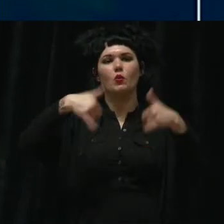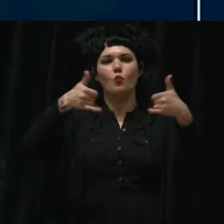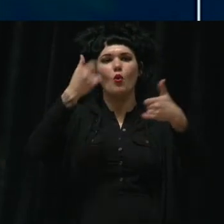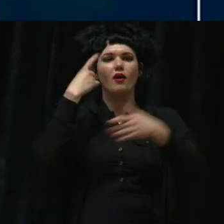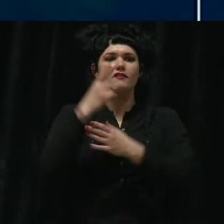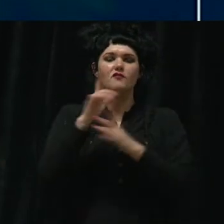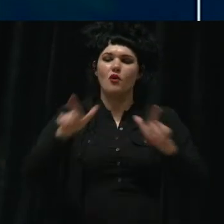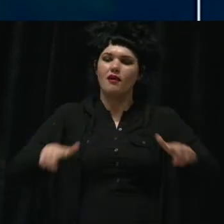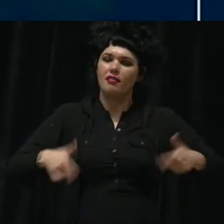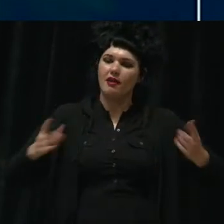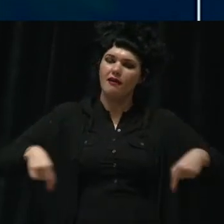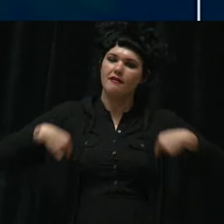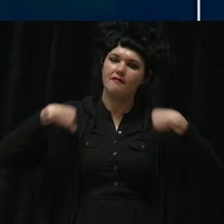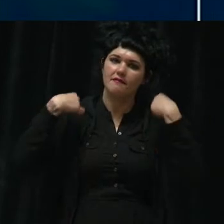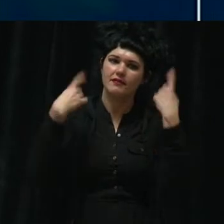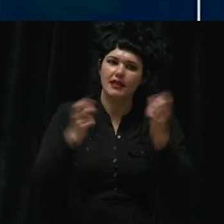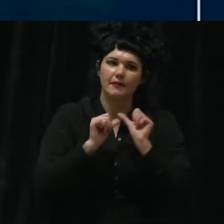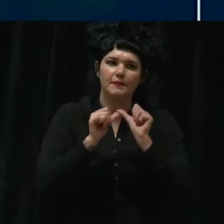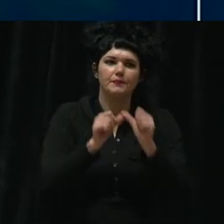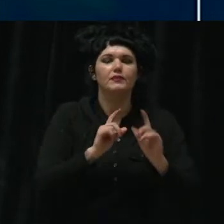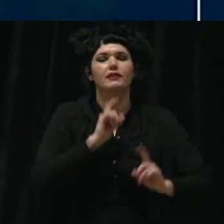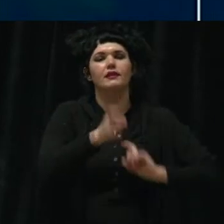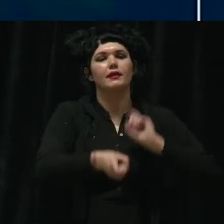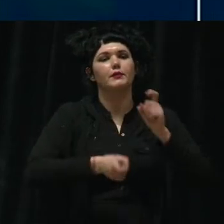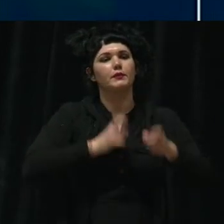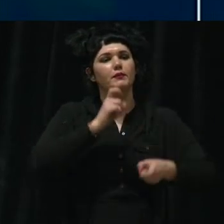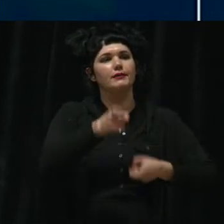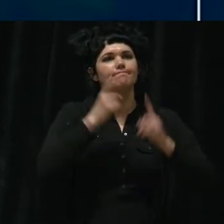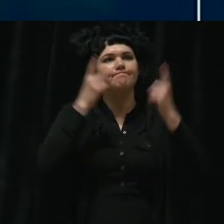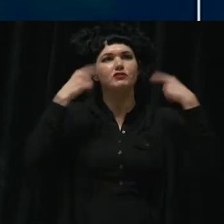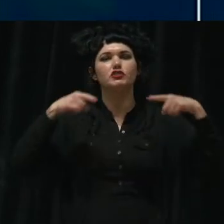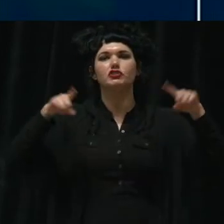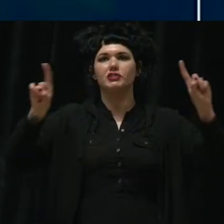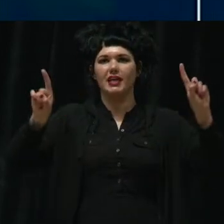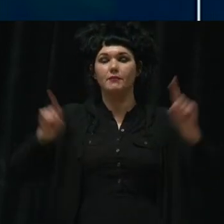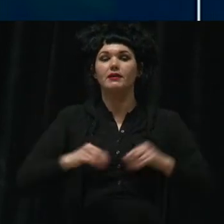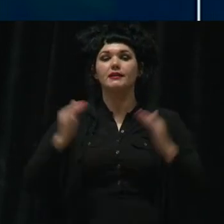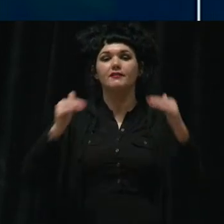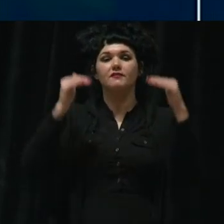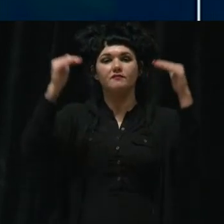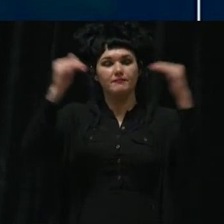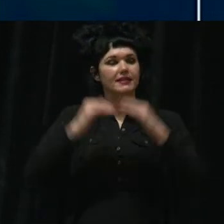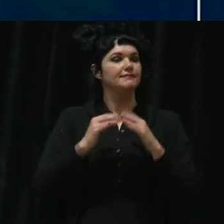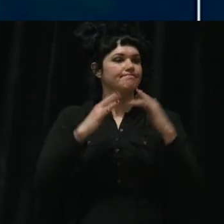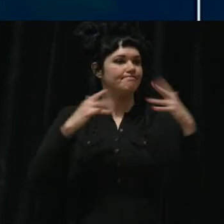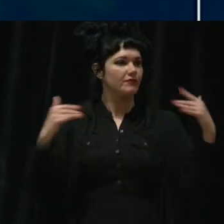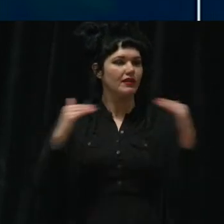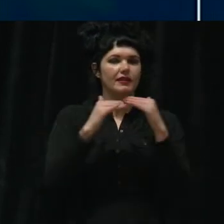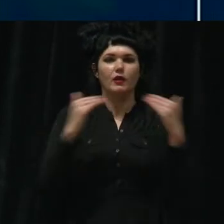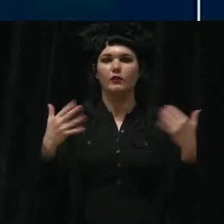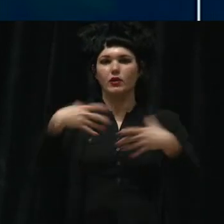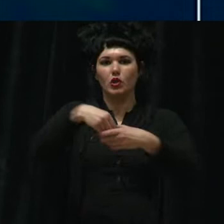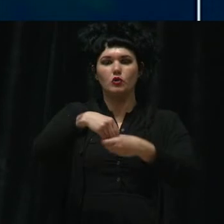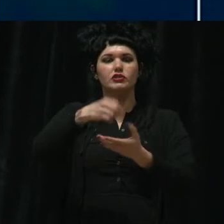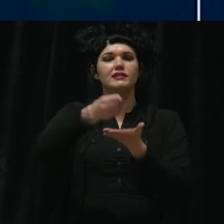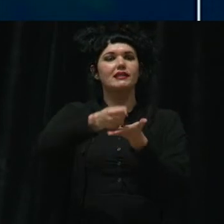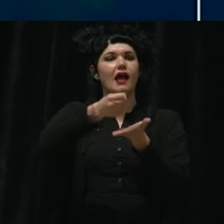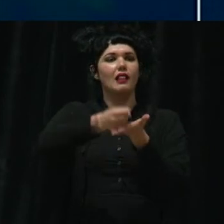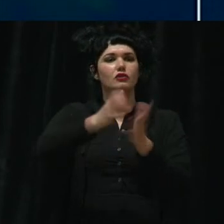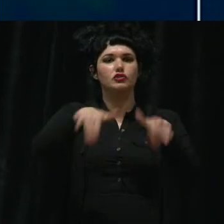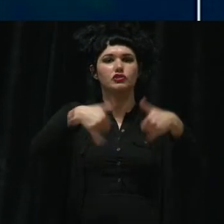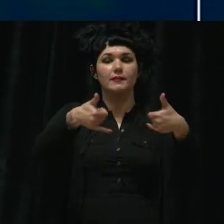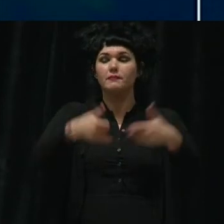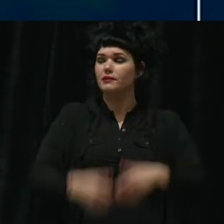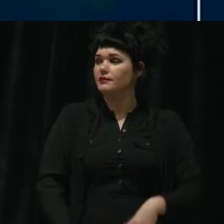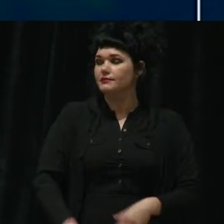and achievement in advancing what we consider to be diversity, equity, and inclusion scholarship. And there literally